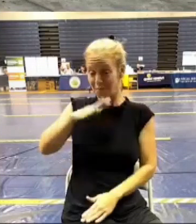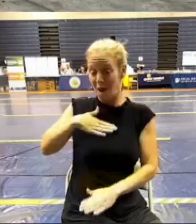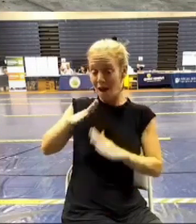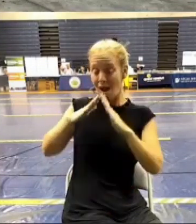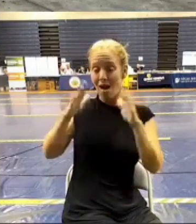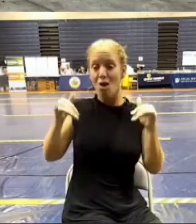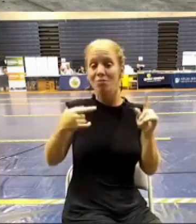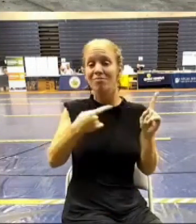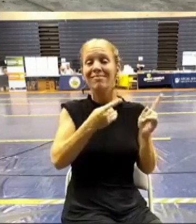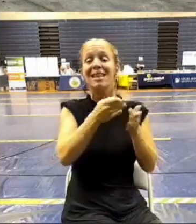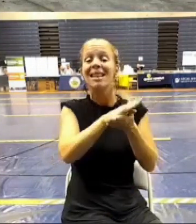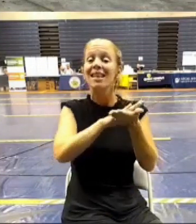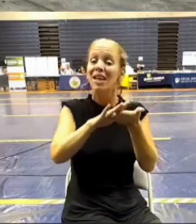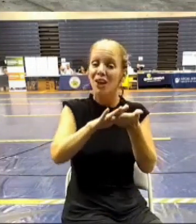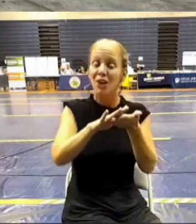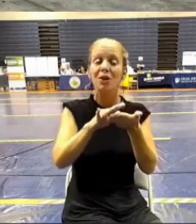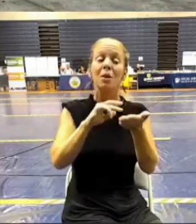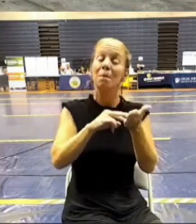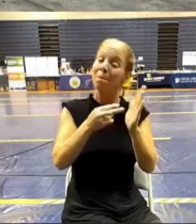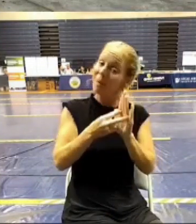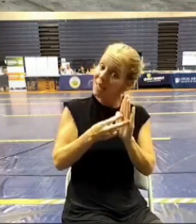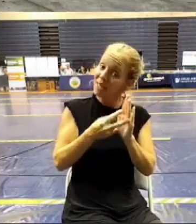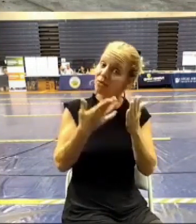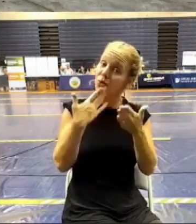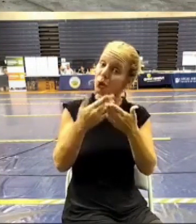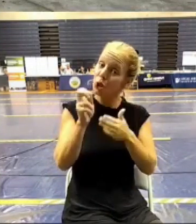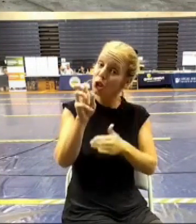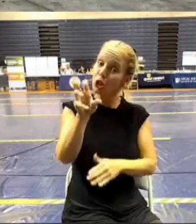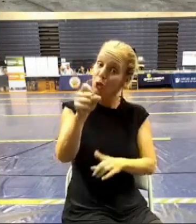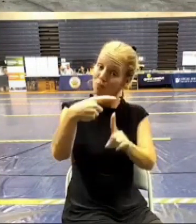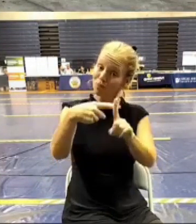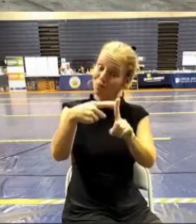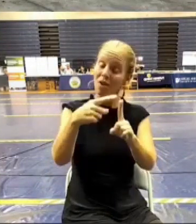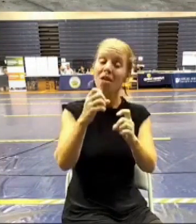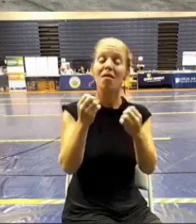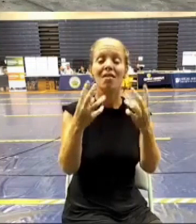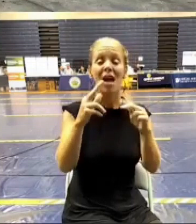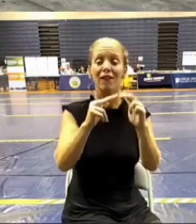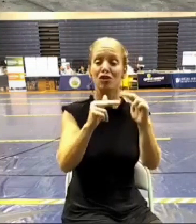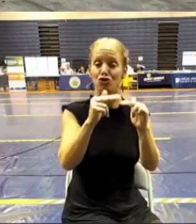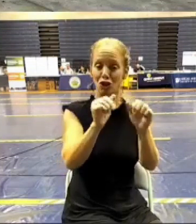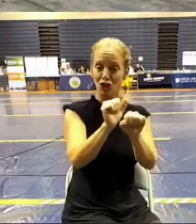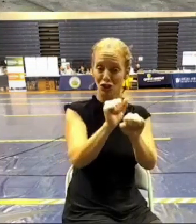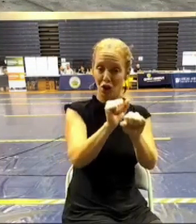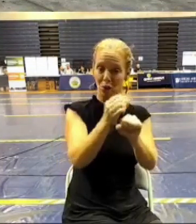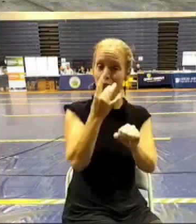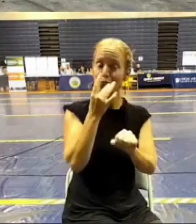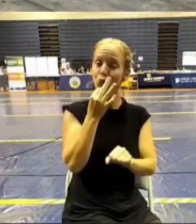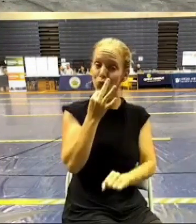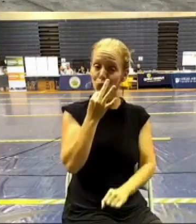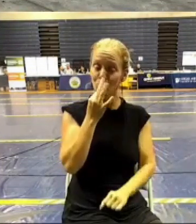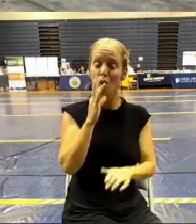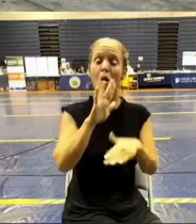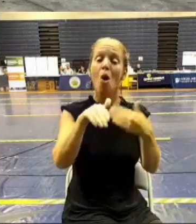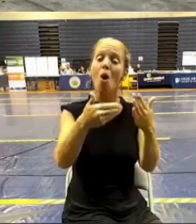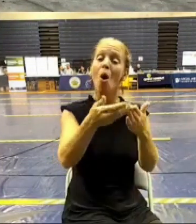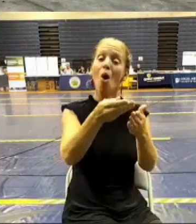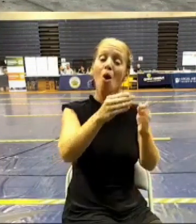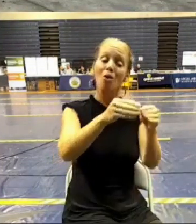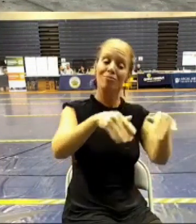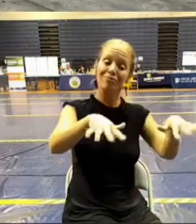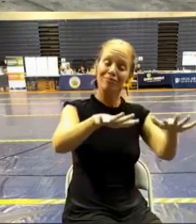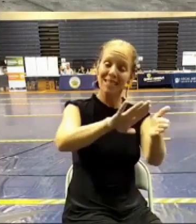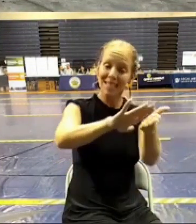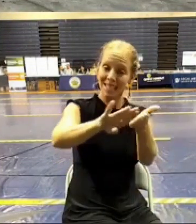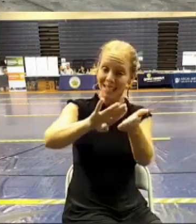That means we have a lot of construction jobs that will be coming online. Once all the lots are cleared, the plans